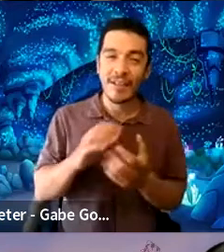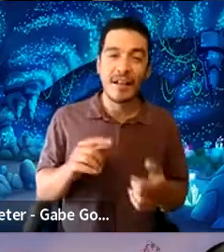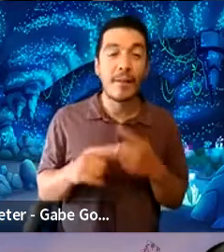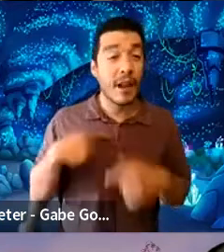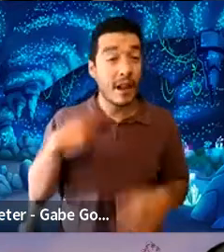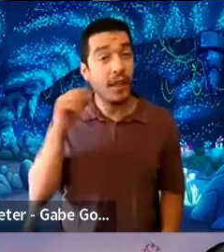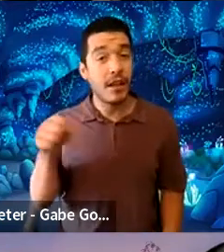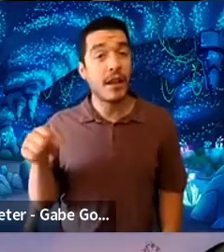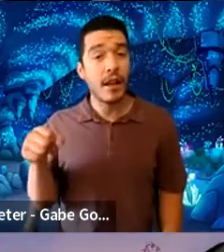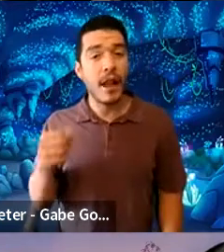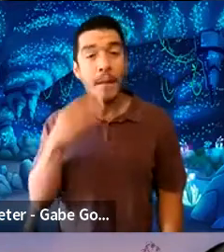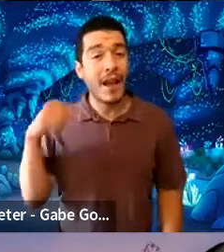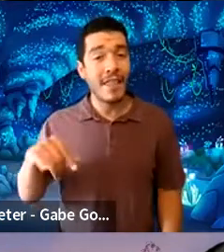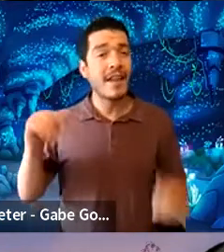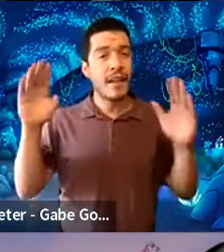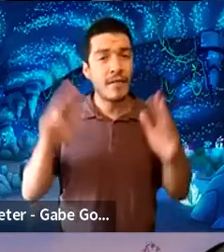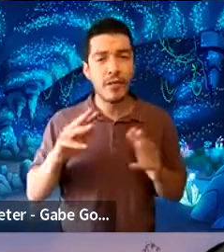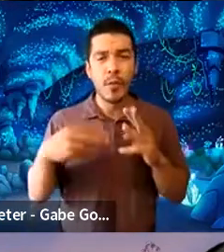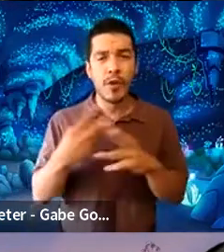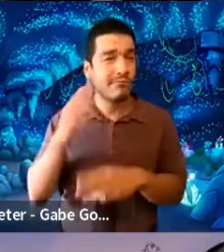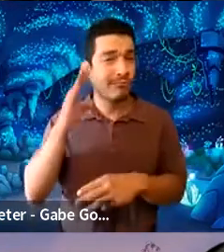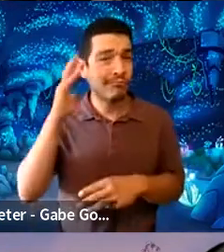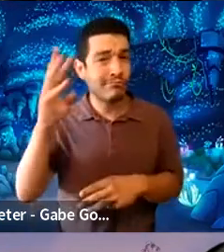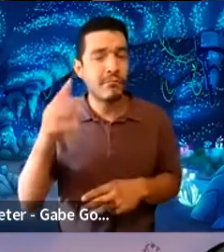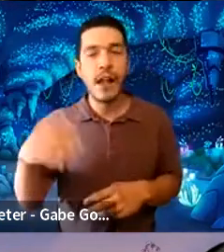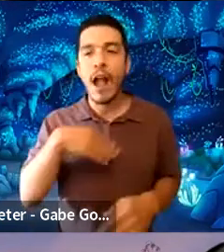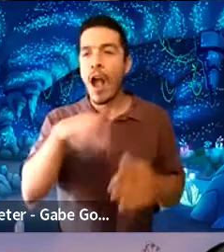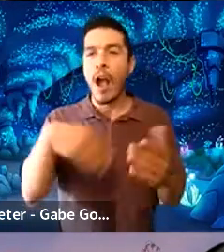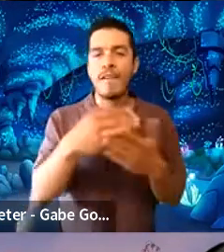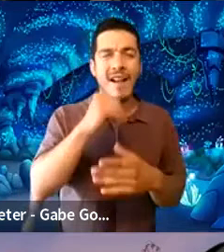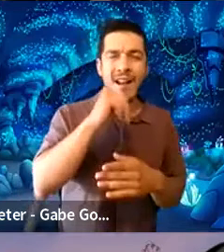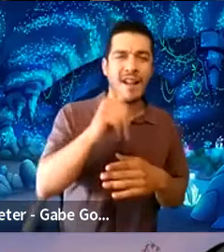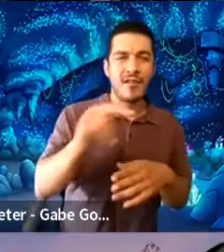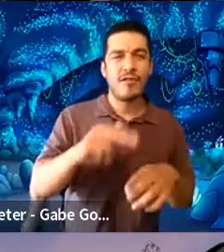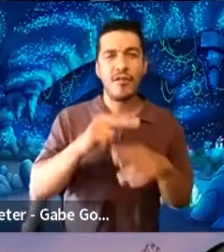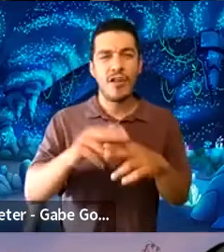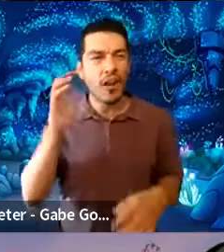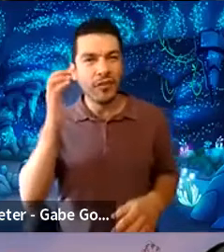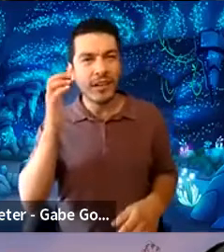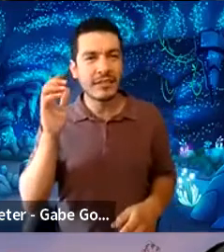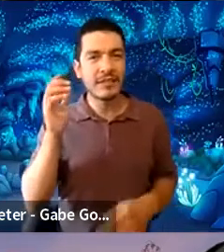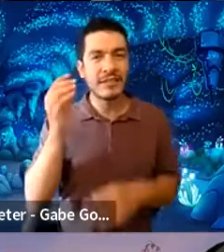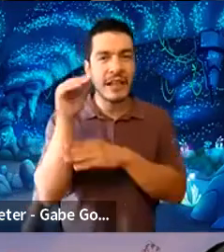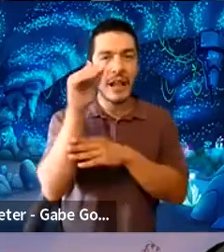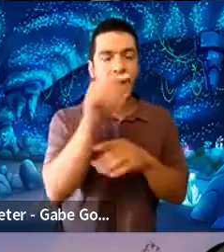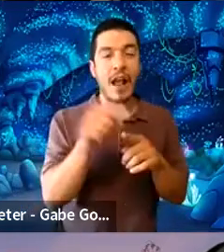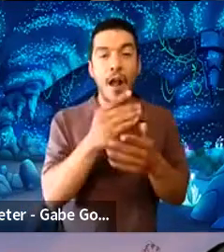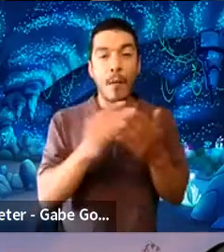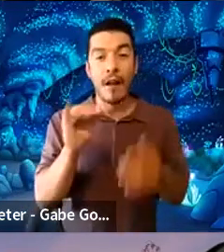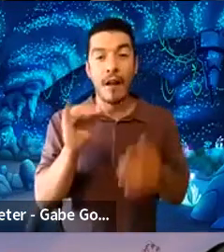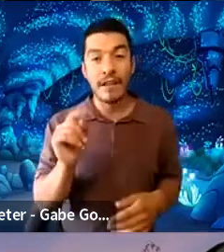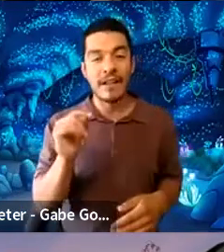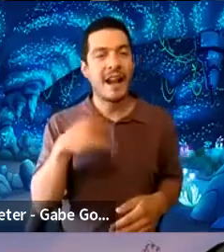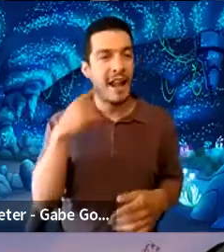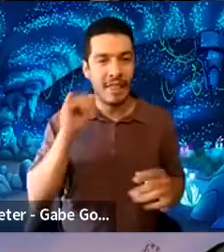yeah, because this is a fantastical world, there's all these unusual, crazy dinos as part of it. And that was just